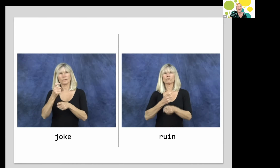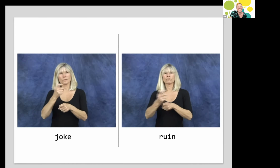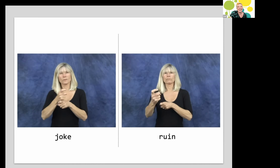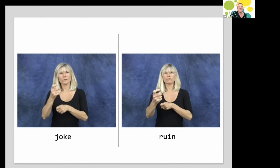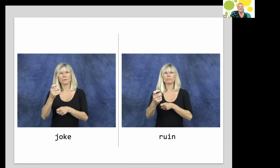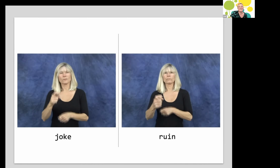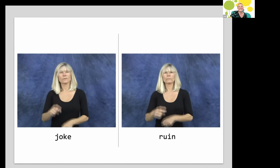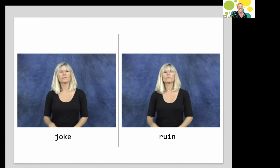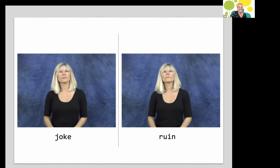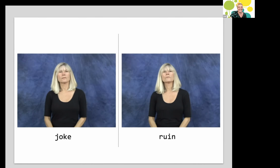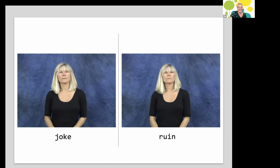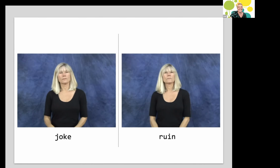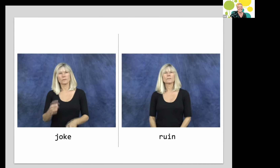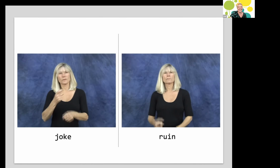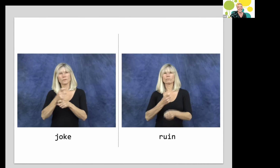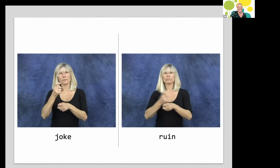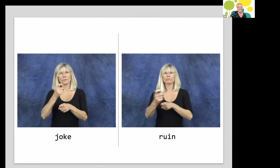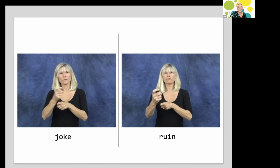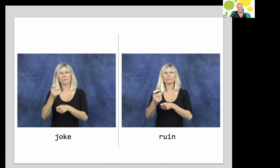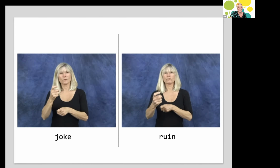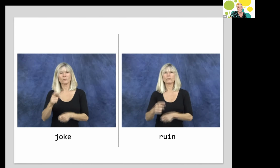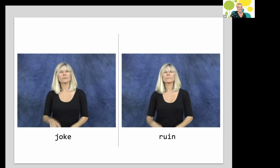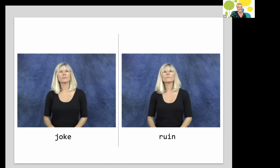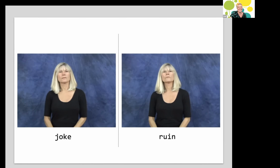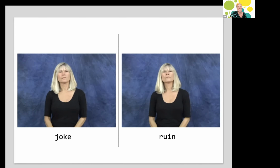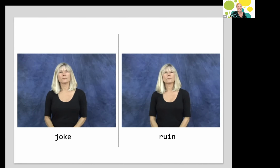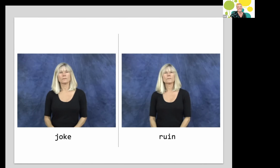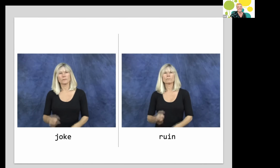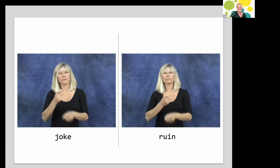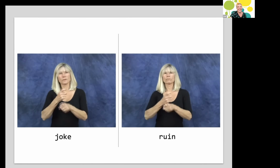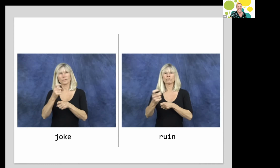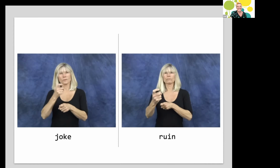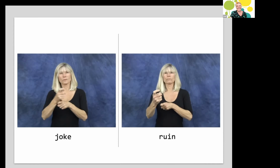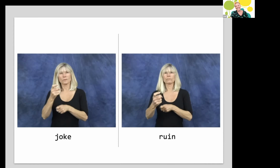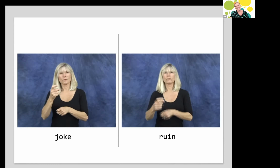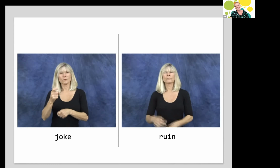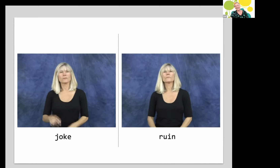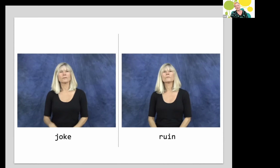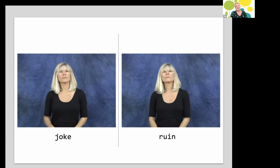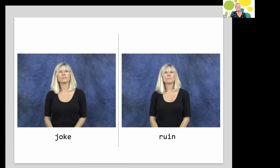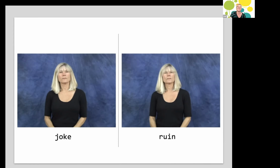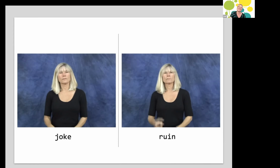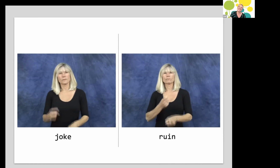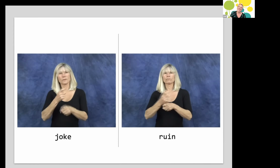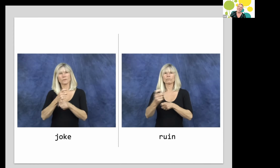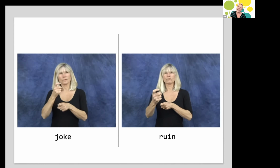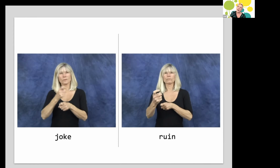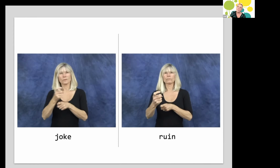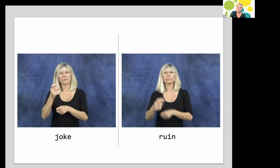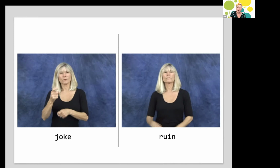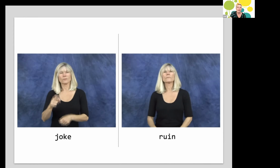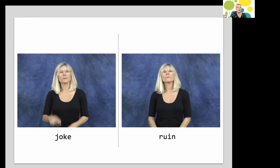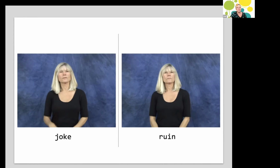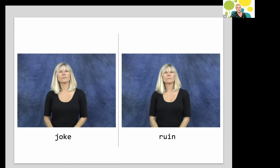Actually, I think that would be a fantastic idea. I definitely have some ideas now. So yes, that would be cool.